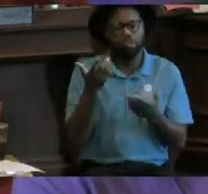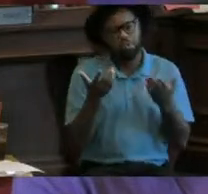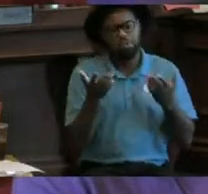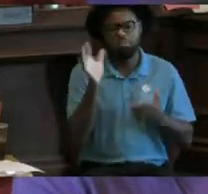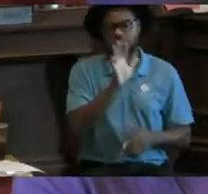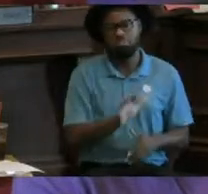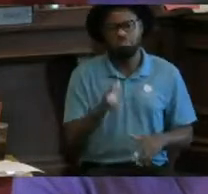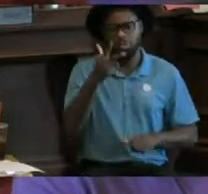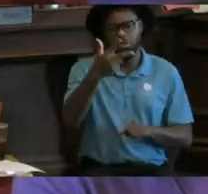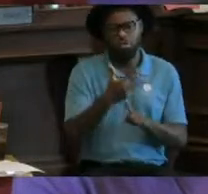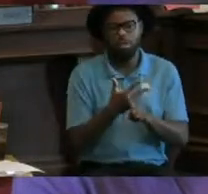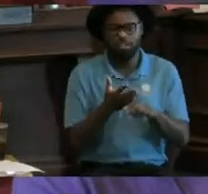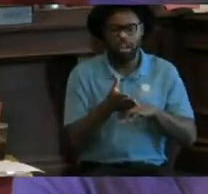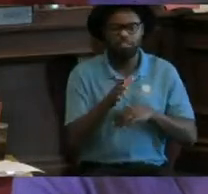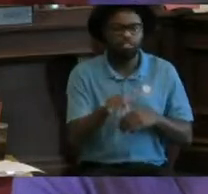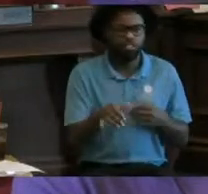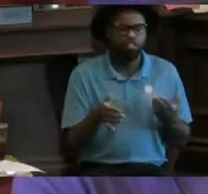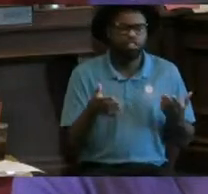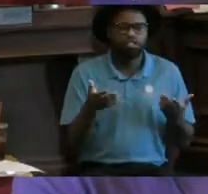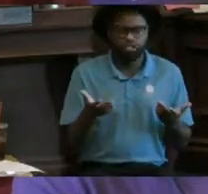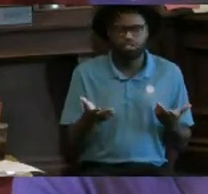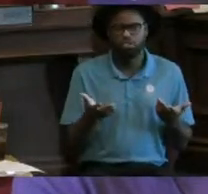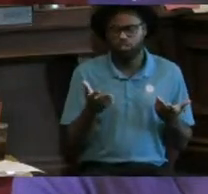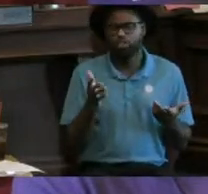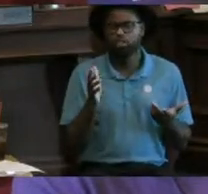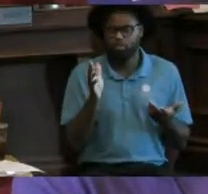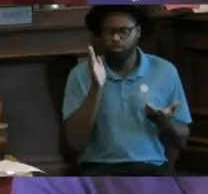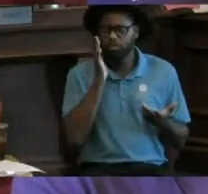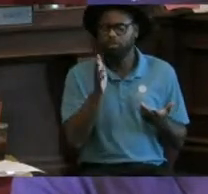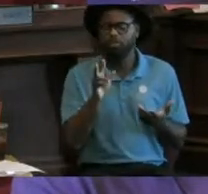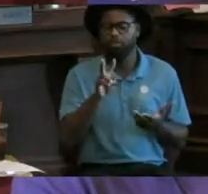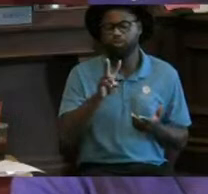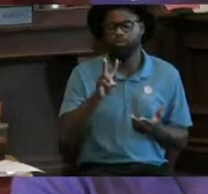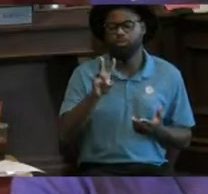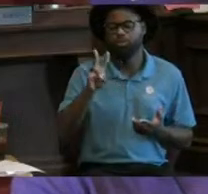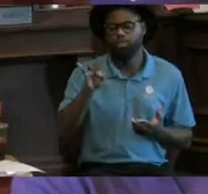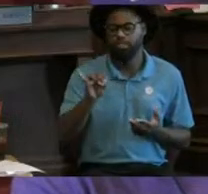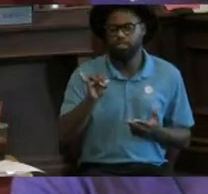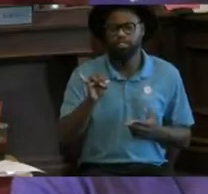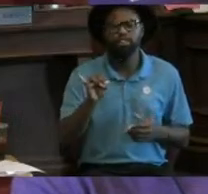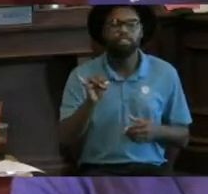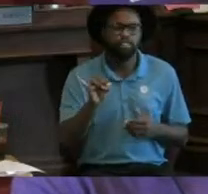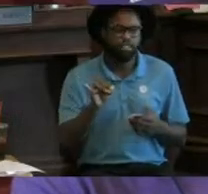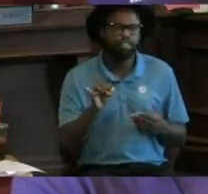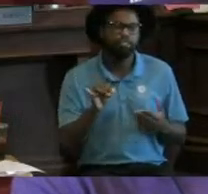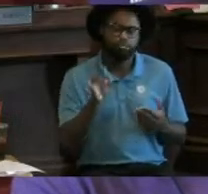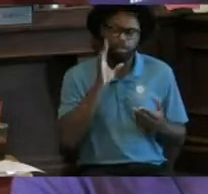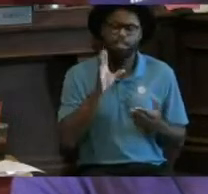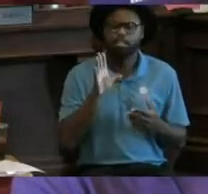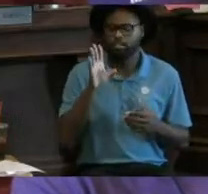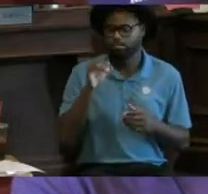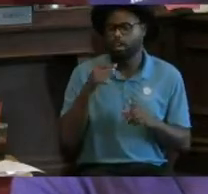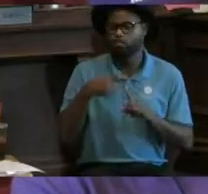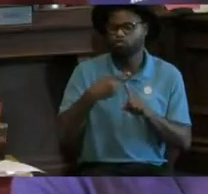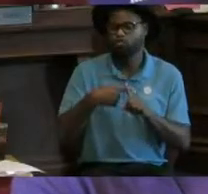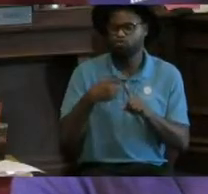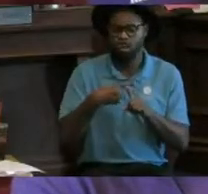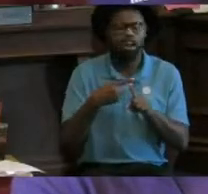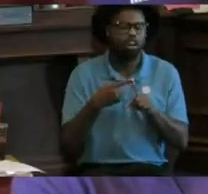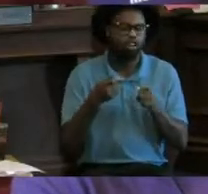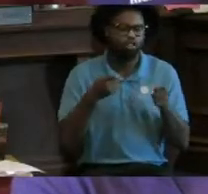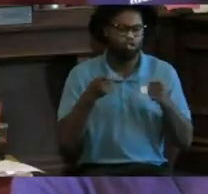3 months. That's probably what took us to lease up 270. But again, some of that is not in our control. We have to follow the lottery, so it's really